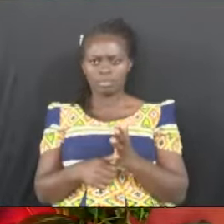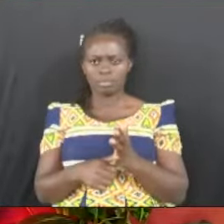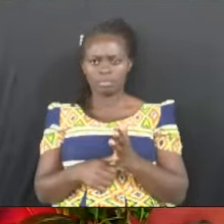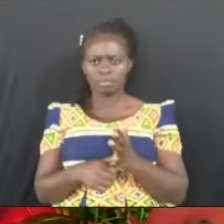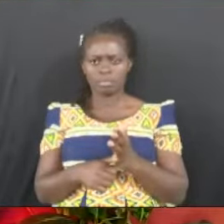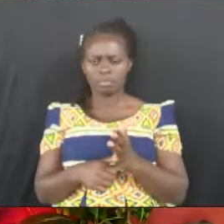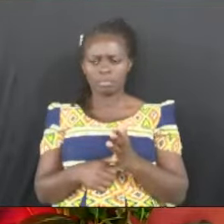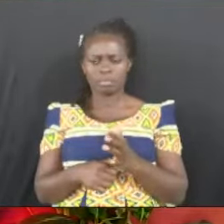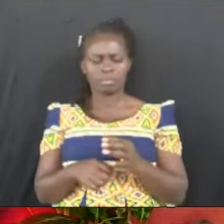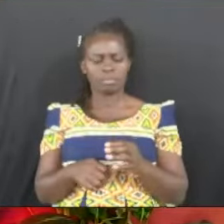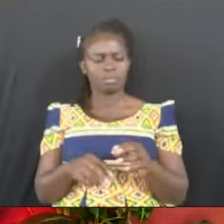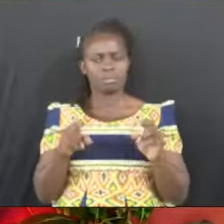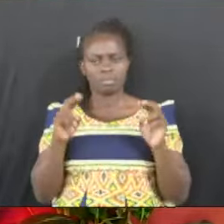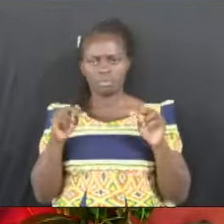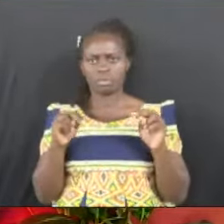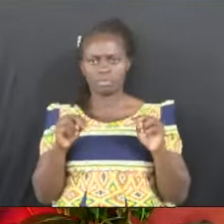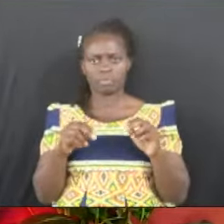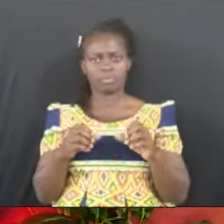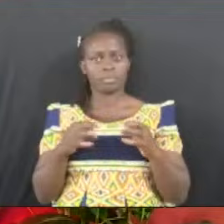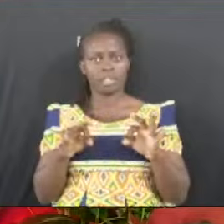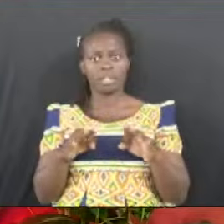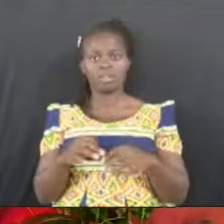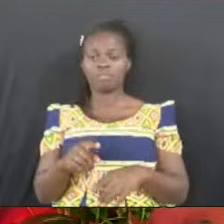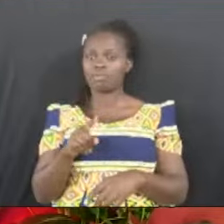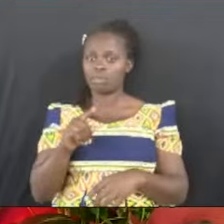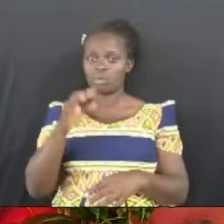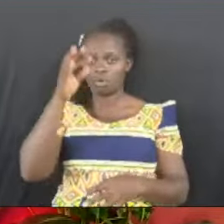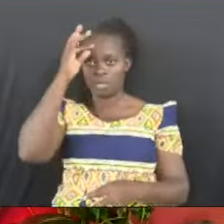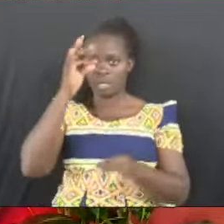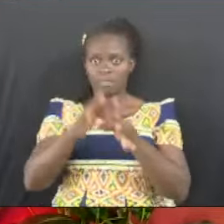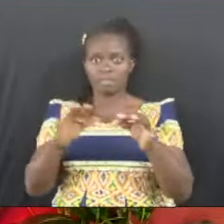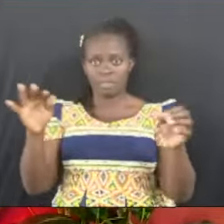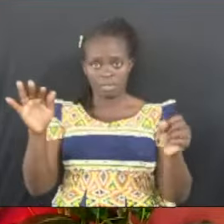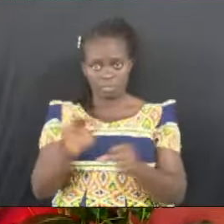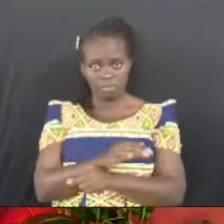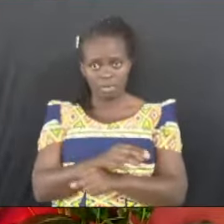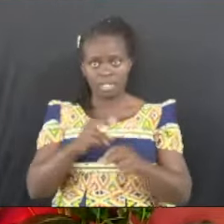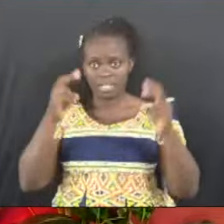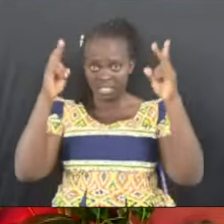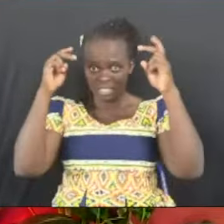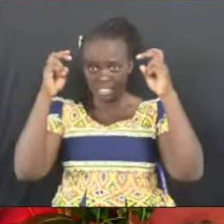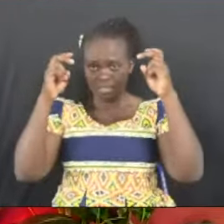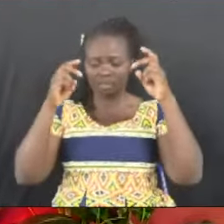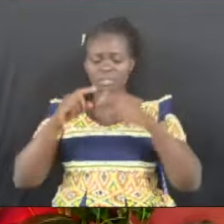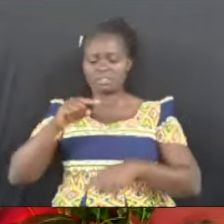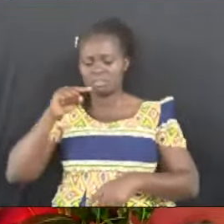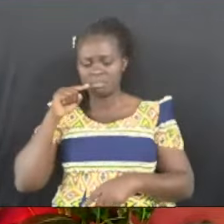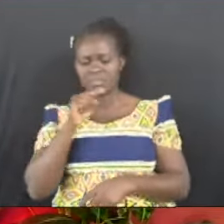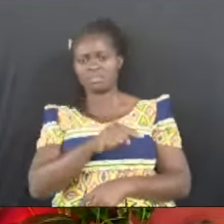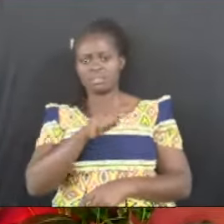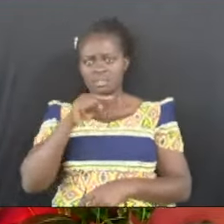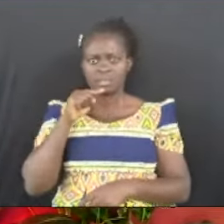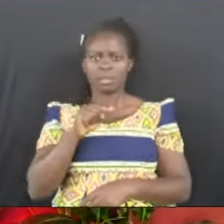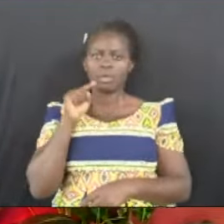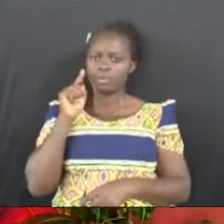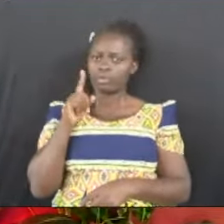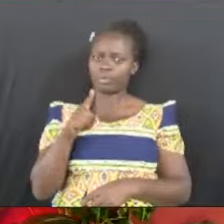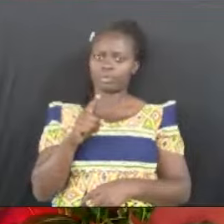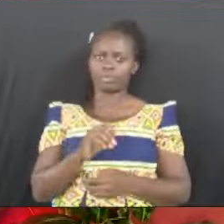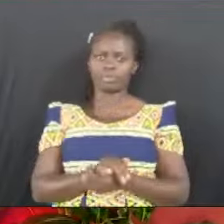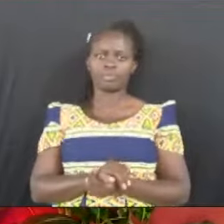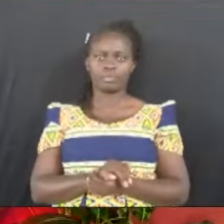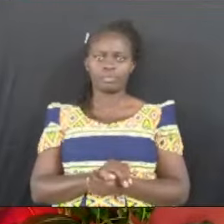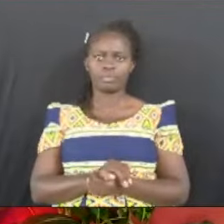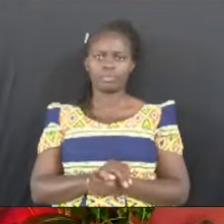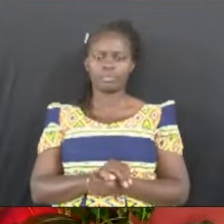are loyal to God, the enemy will do anything to try to sabotage, to